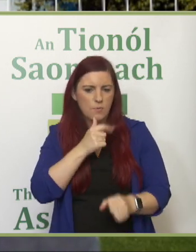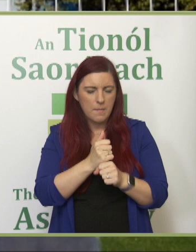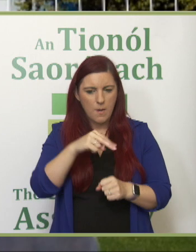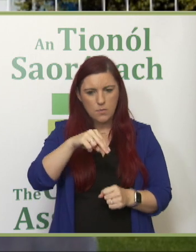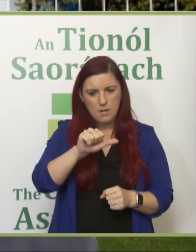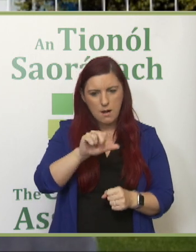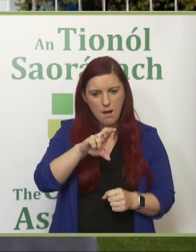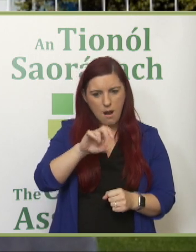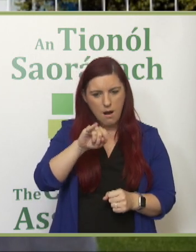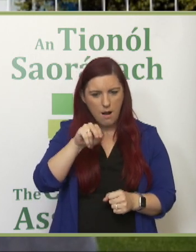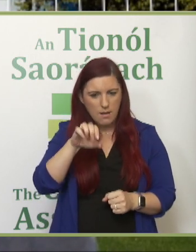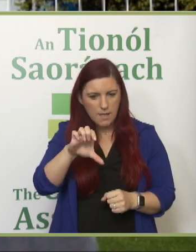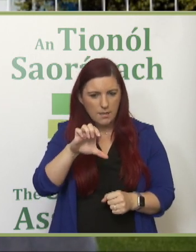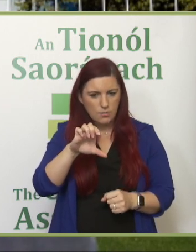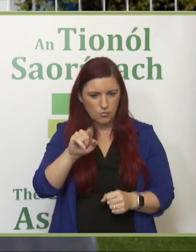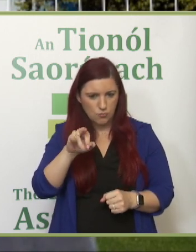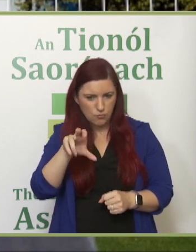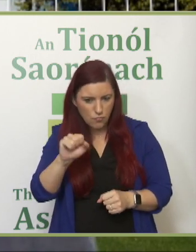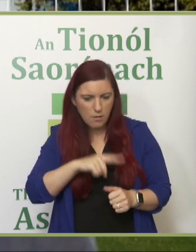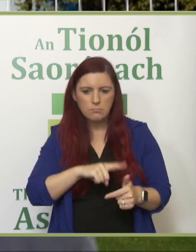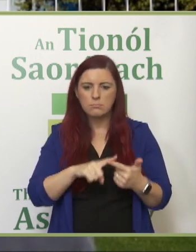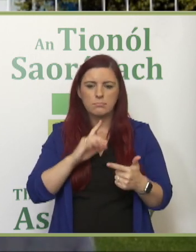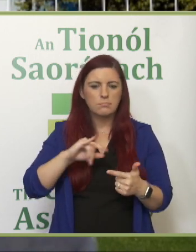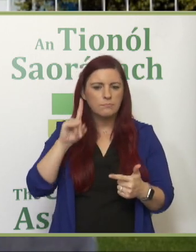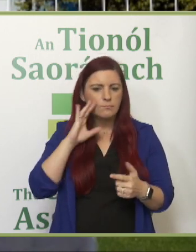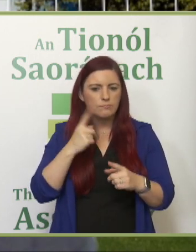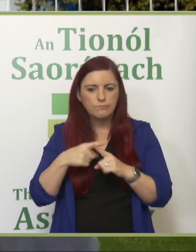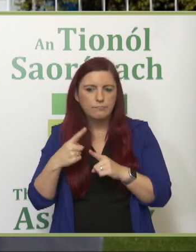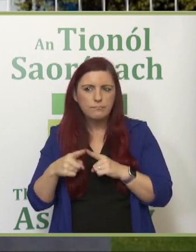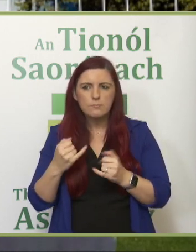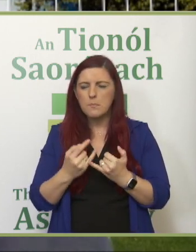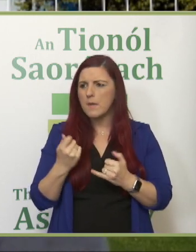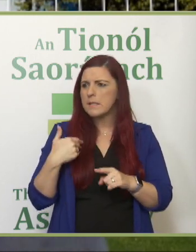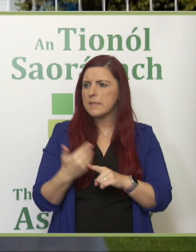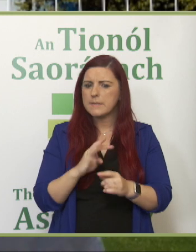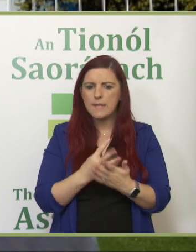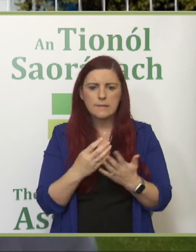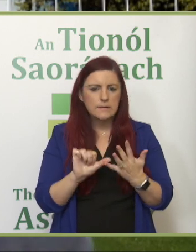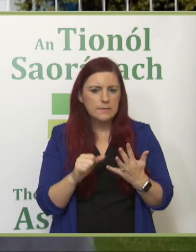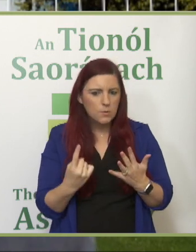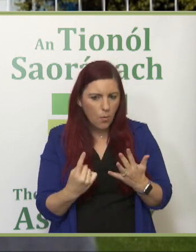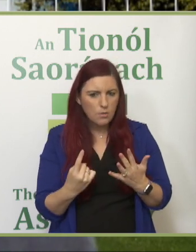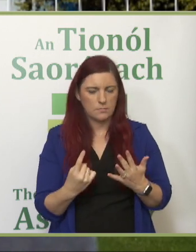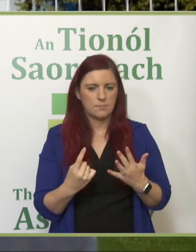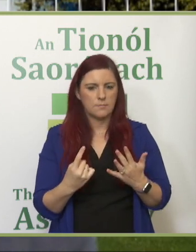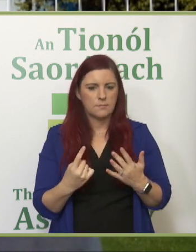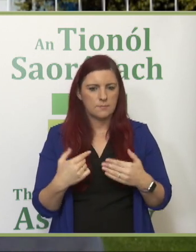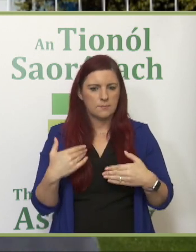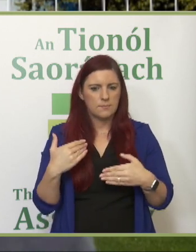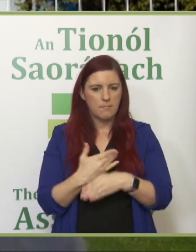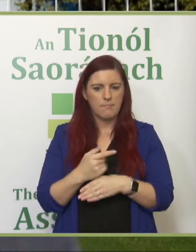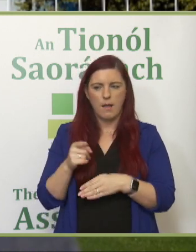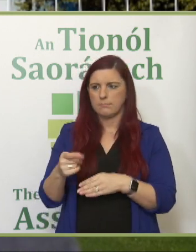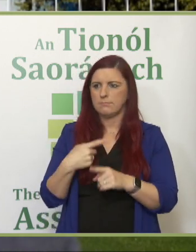drugs. You have heard how the international community since 1961, by adopting international